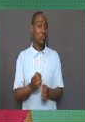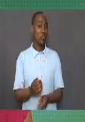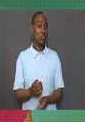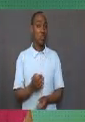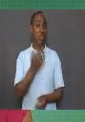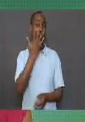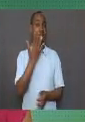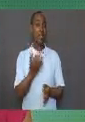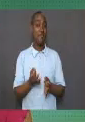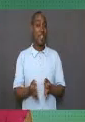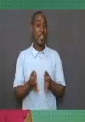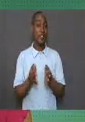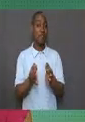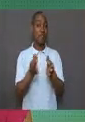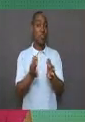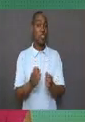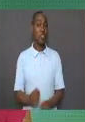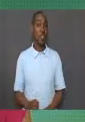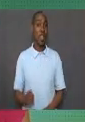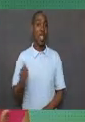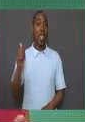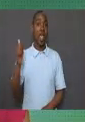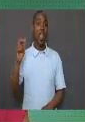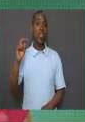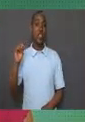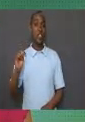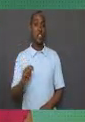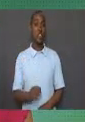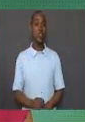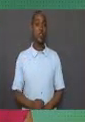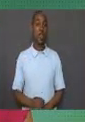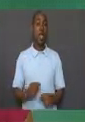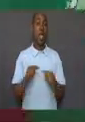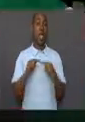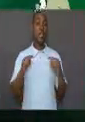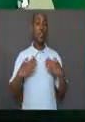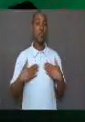transfusion, antigen, and antibody.